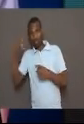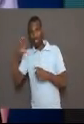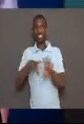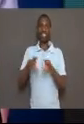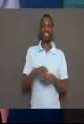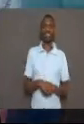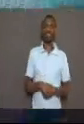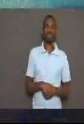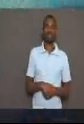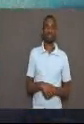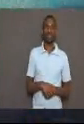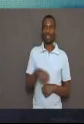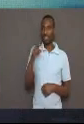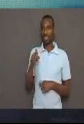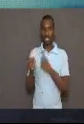pressure.